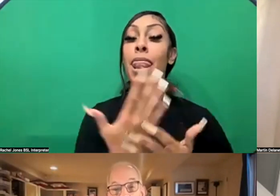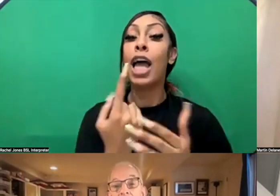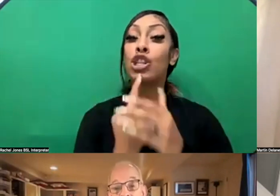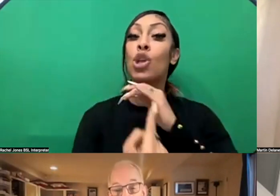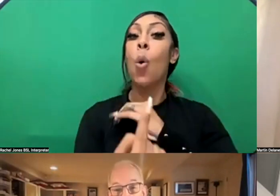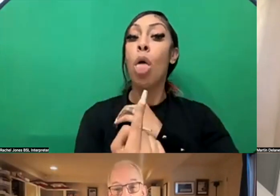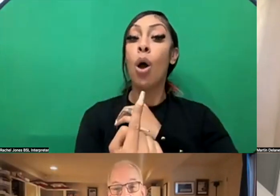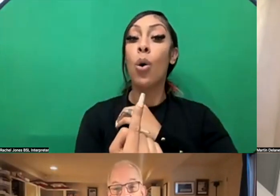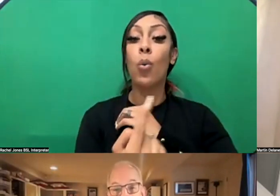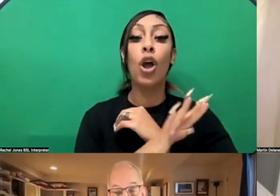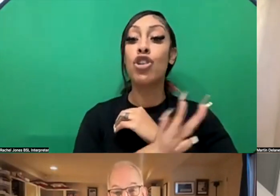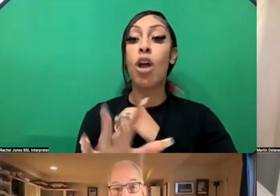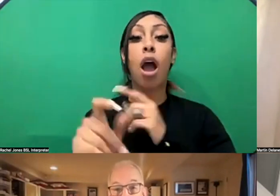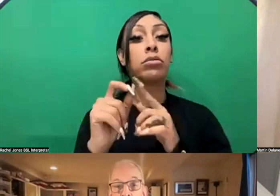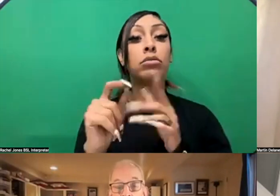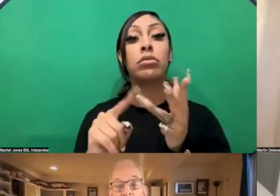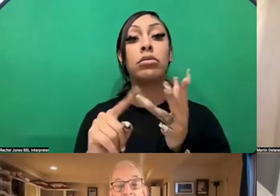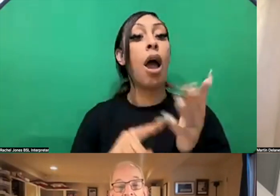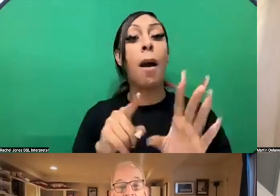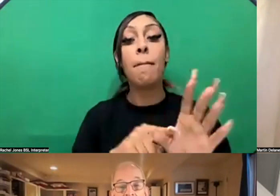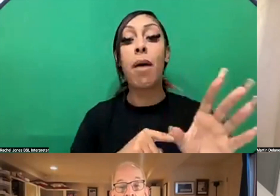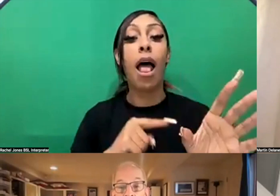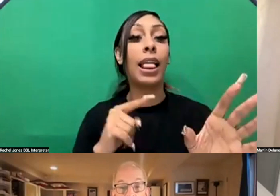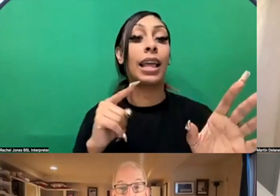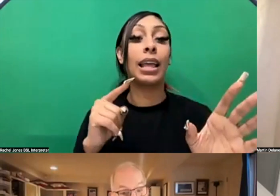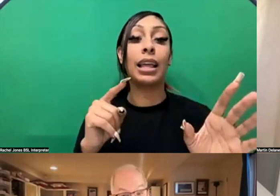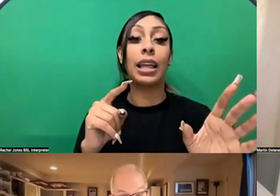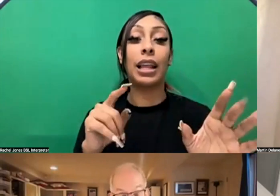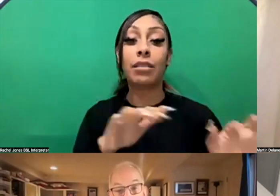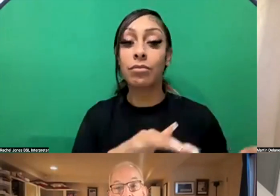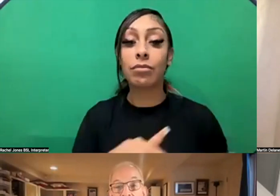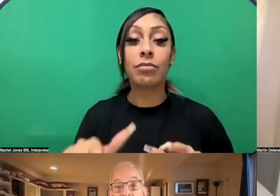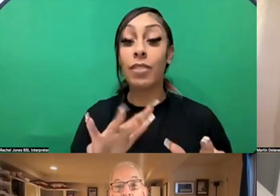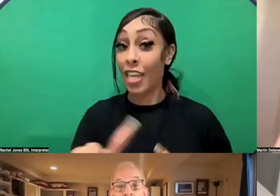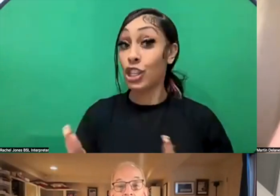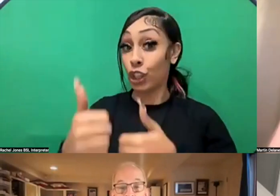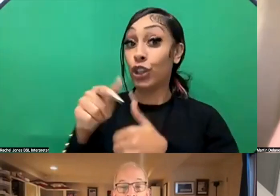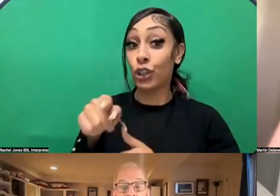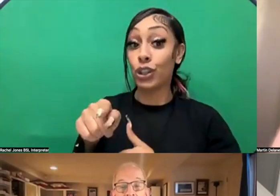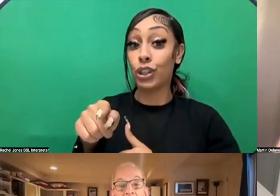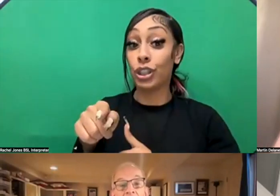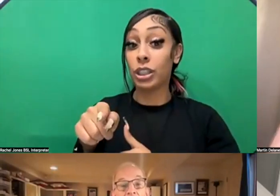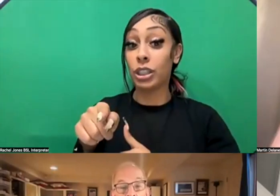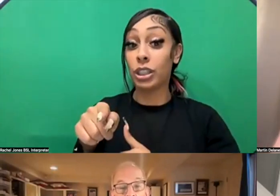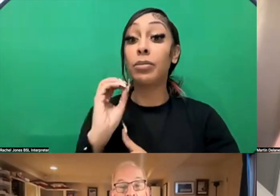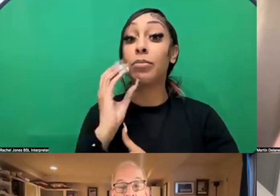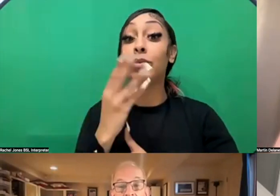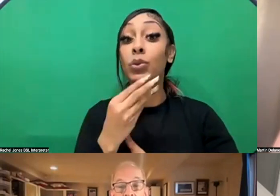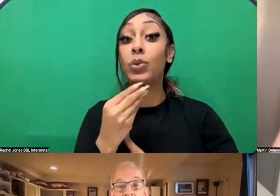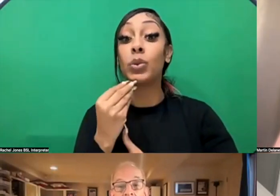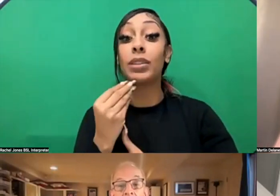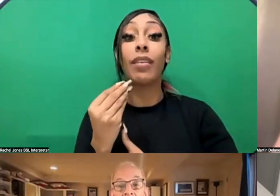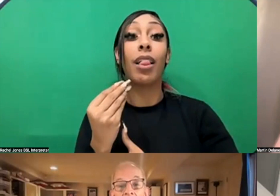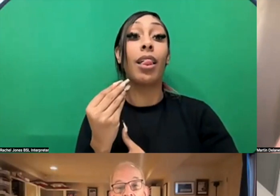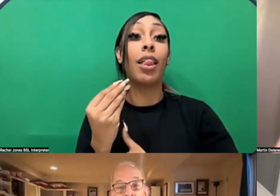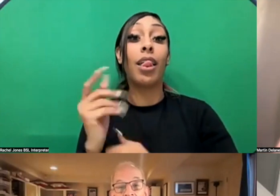not polyphonic instruments. They're not for playing chords. But that's good, because all those beautiful legato musical